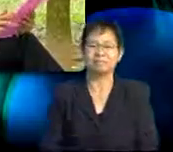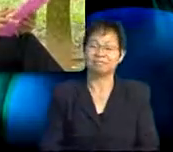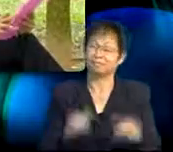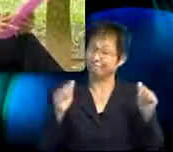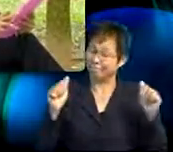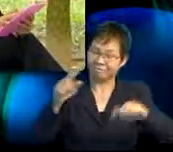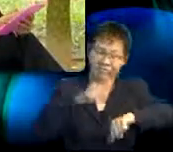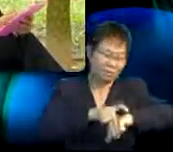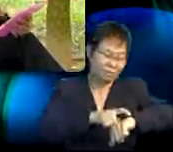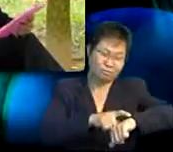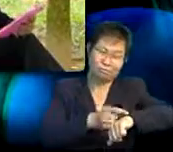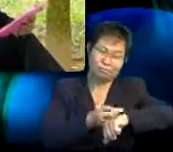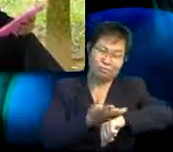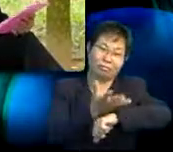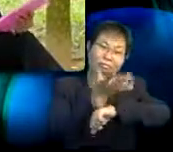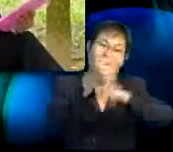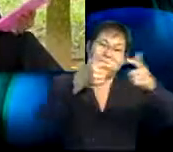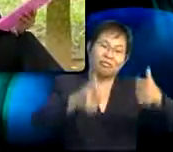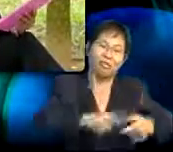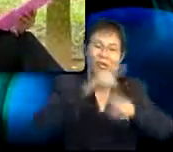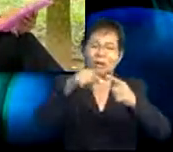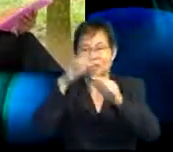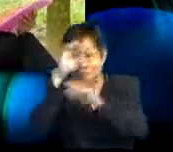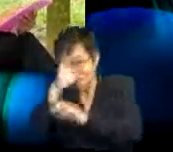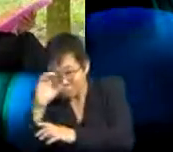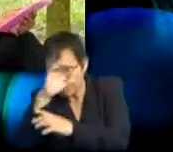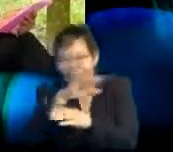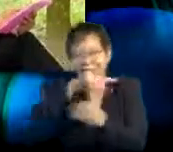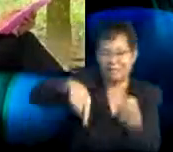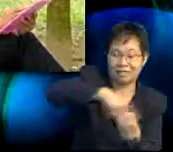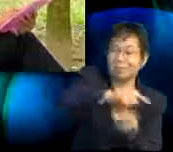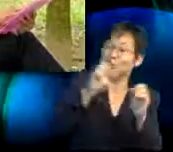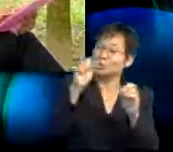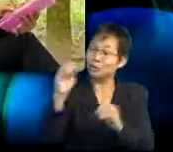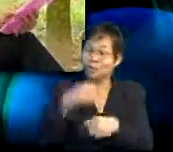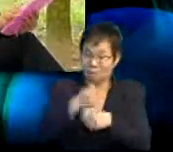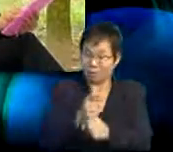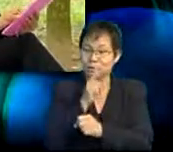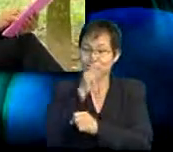Time sure flies when you're snooping around. So, make